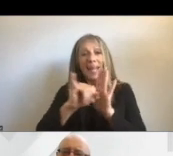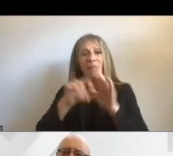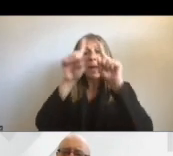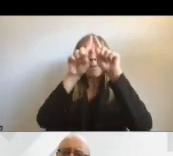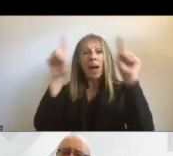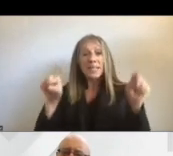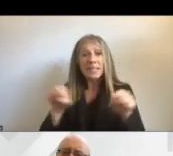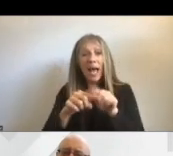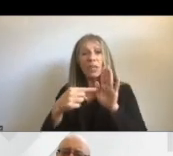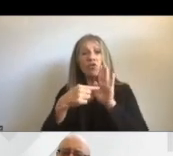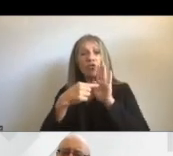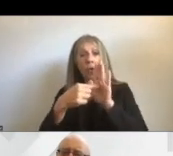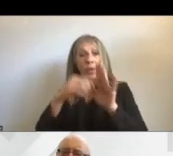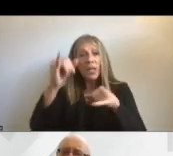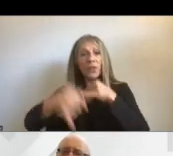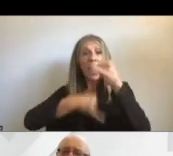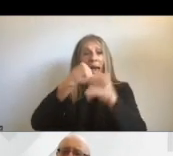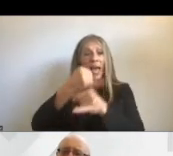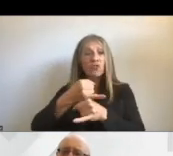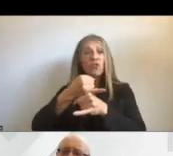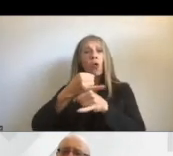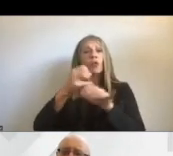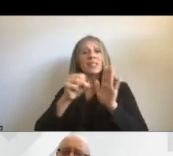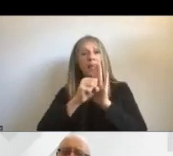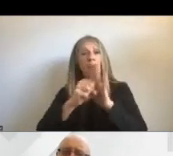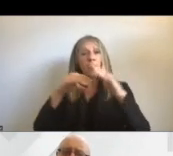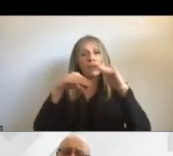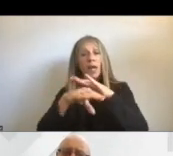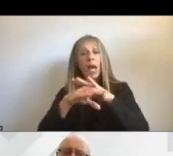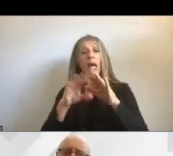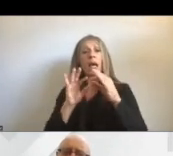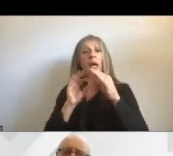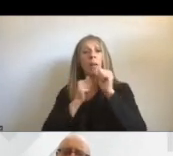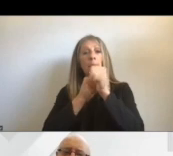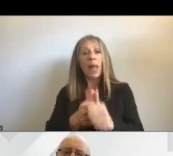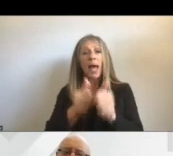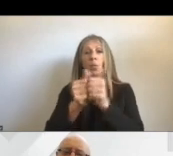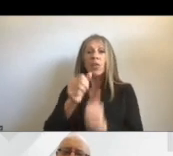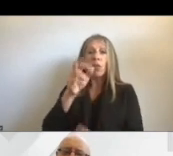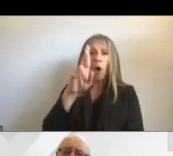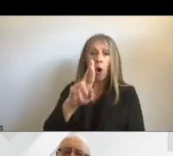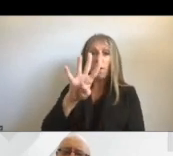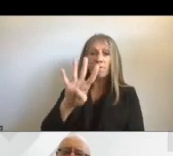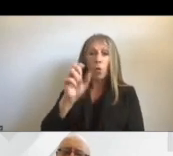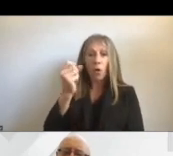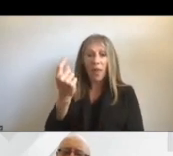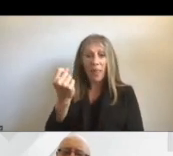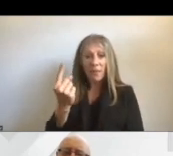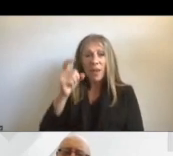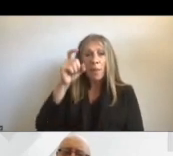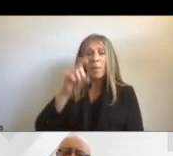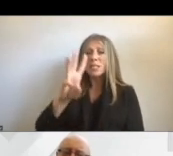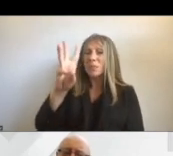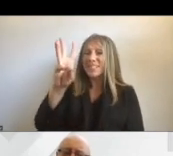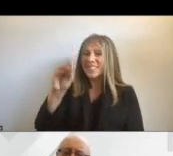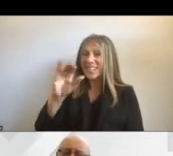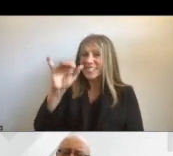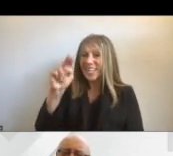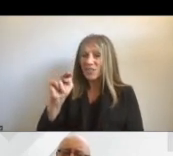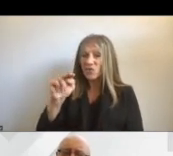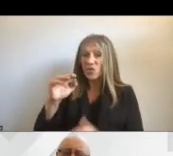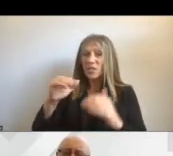not block their ability to sit in the space. So that's where that 18 inches comes from. Now,